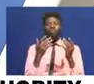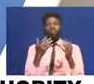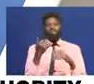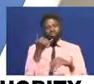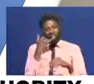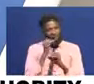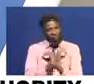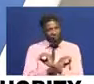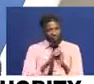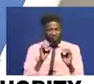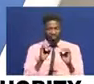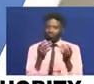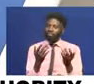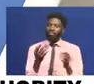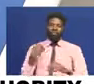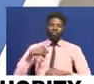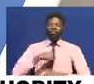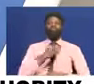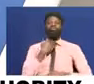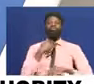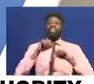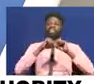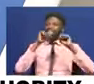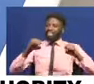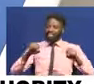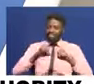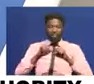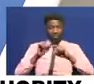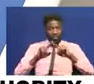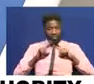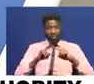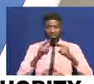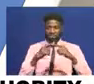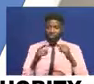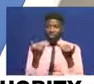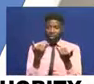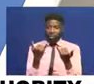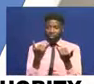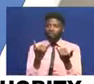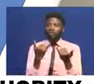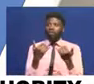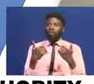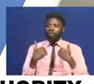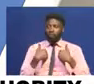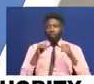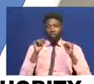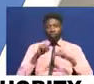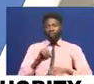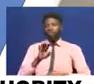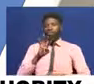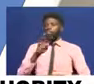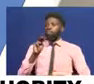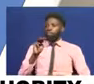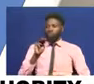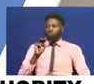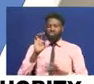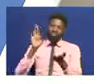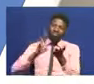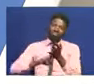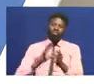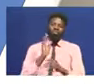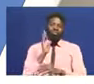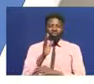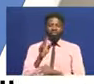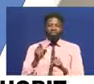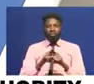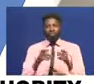registration up and running. But at the moment, these early adopters, we already got half a million people who have registered. And if you add 500,000 people plus